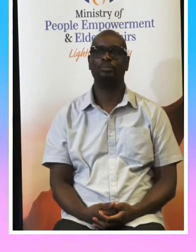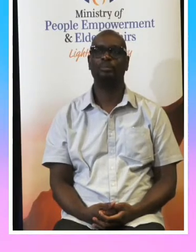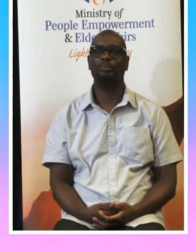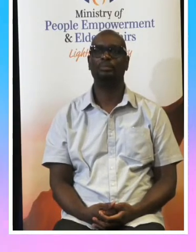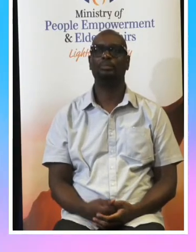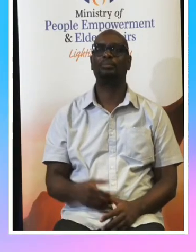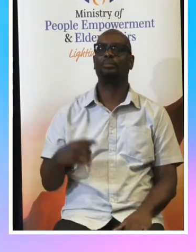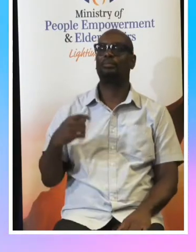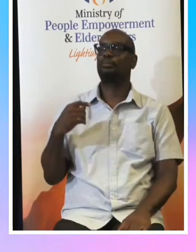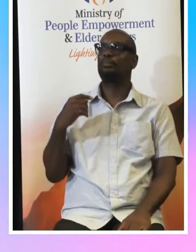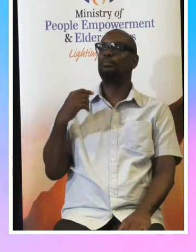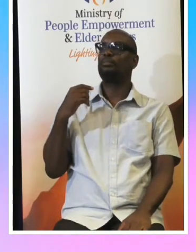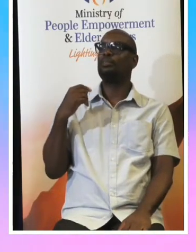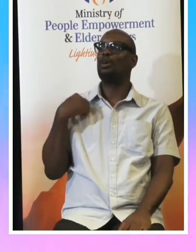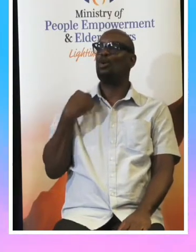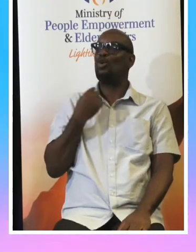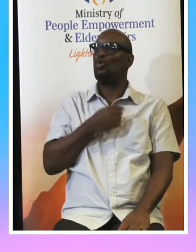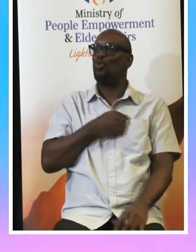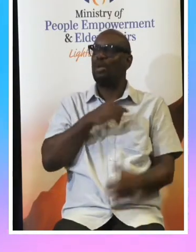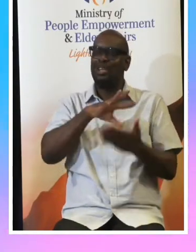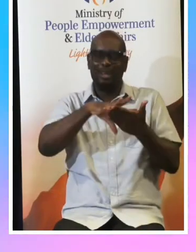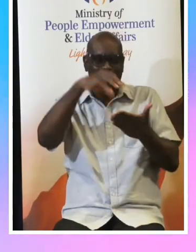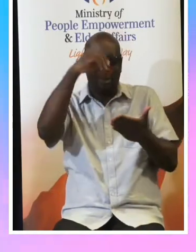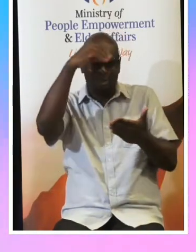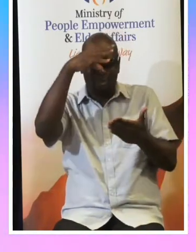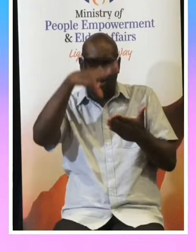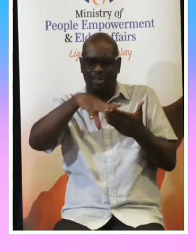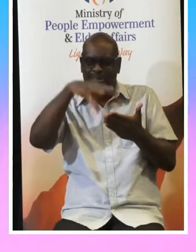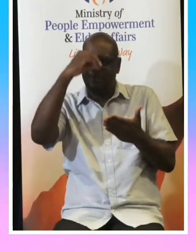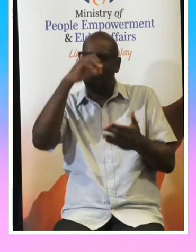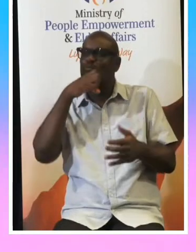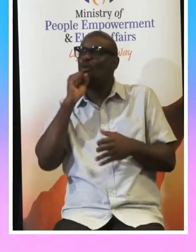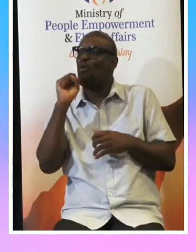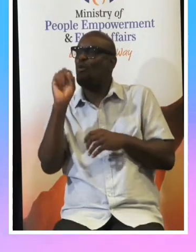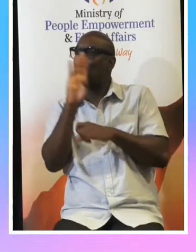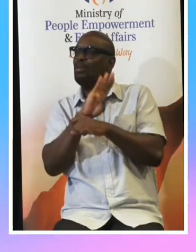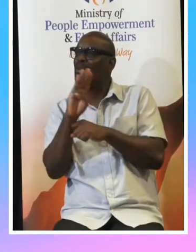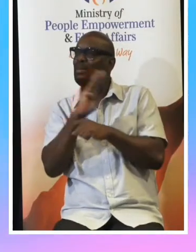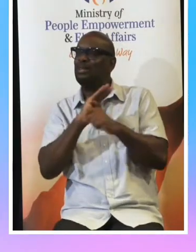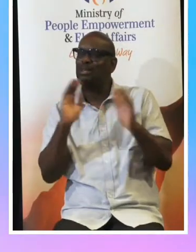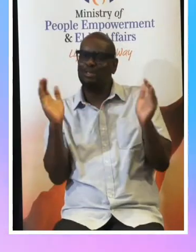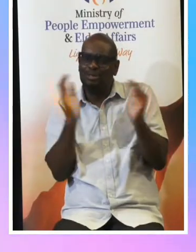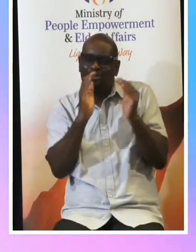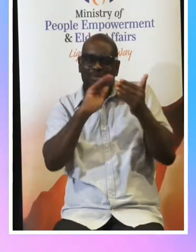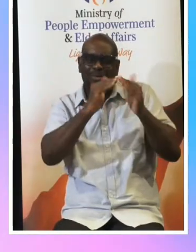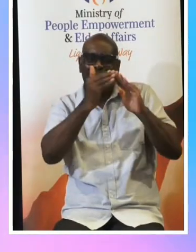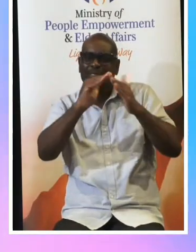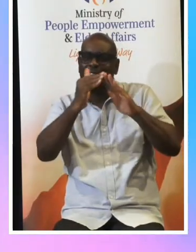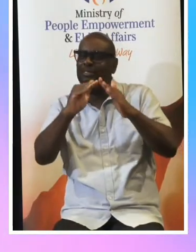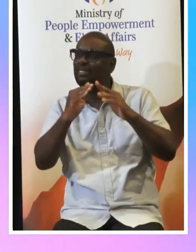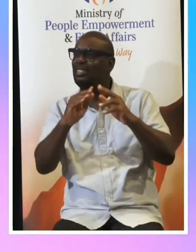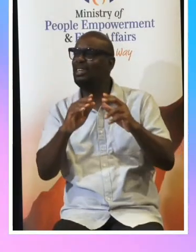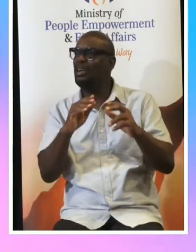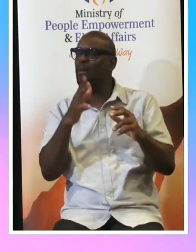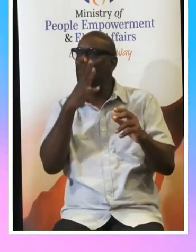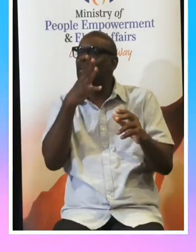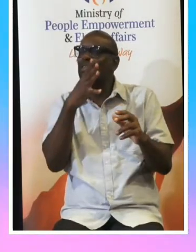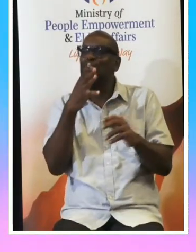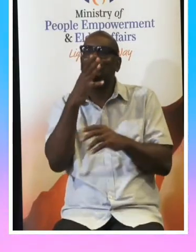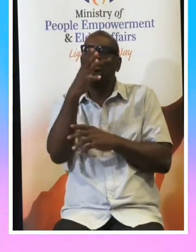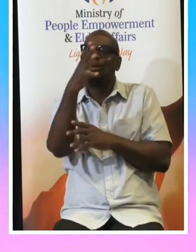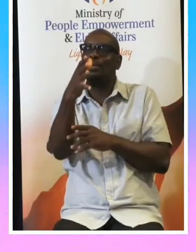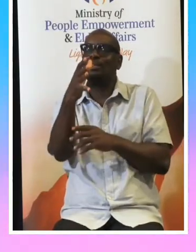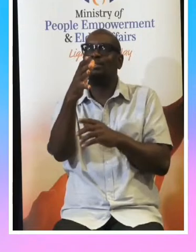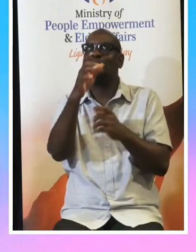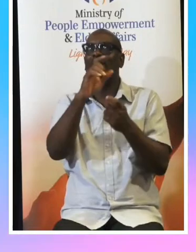We can take the lessons of small villages and families and mothers and grandmothers and translate them into a